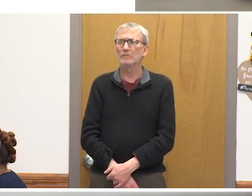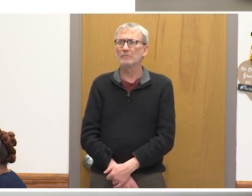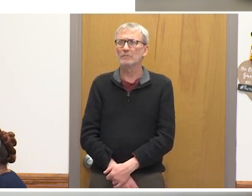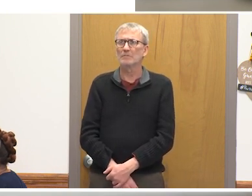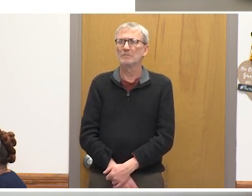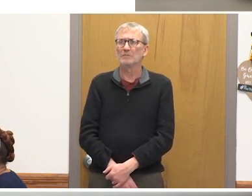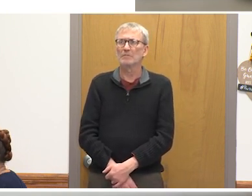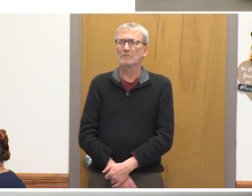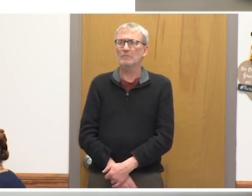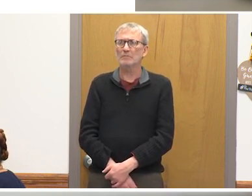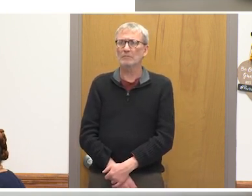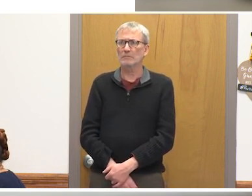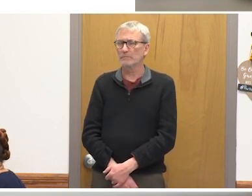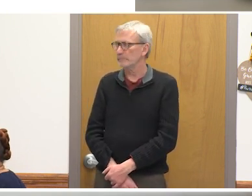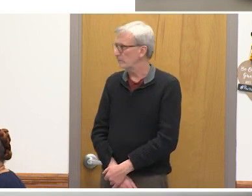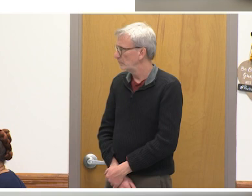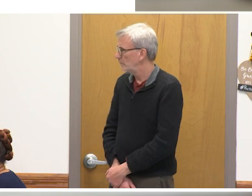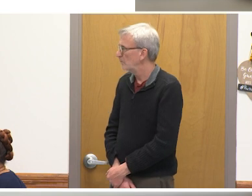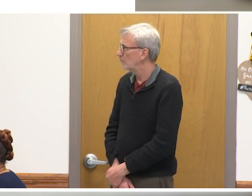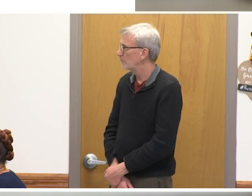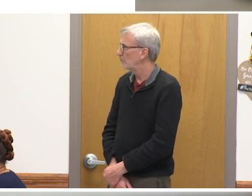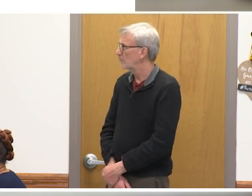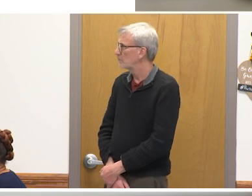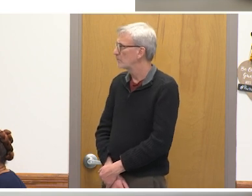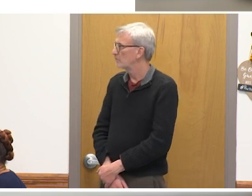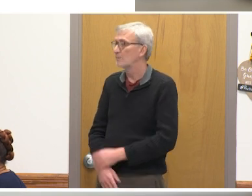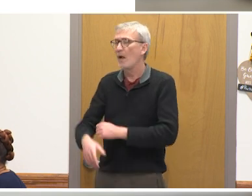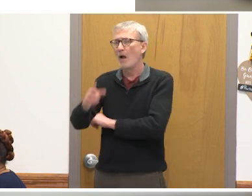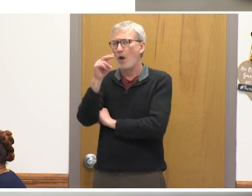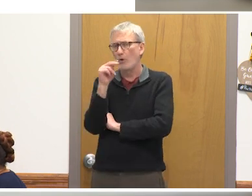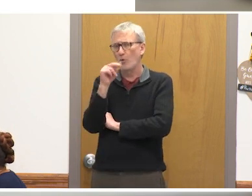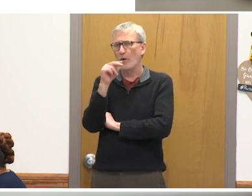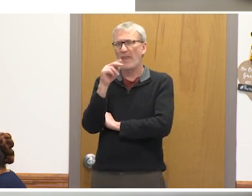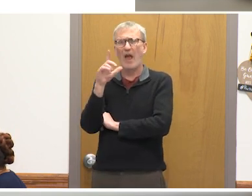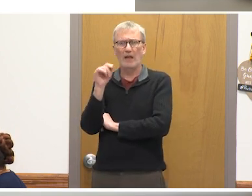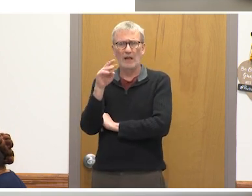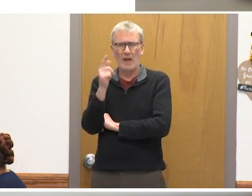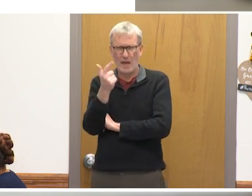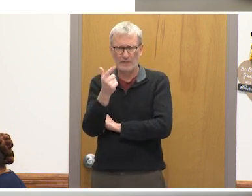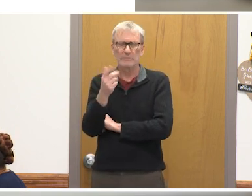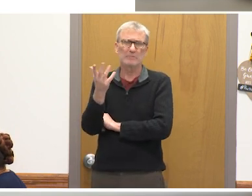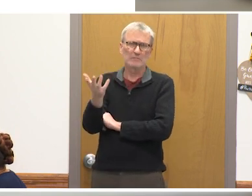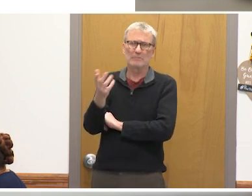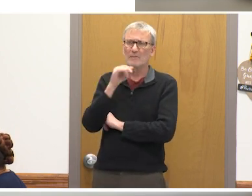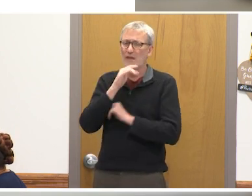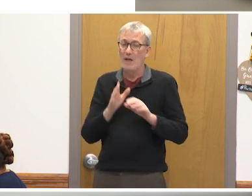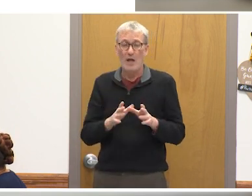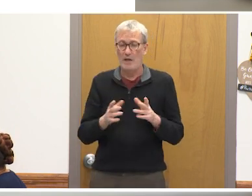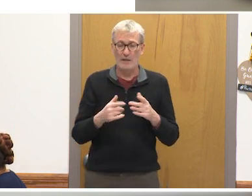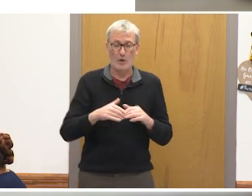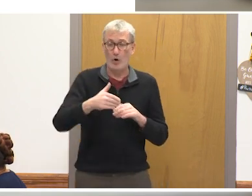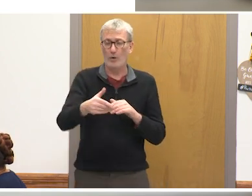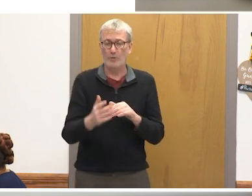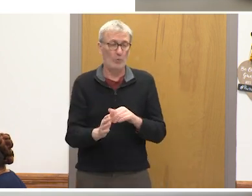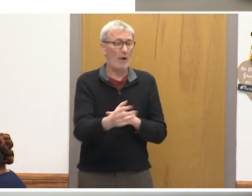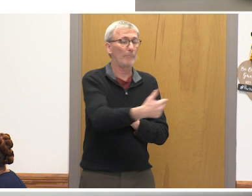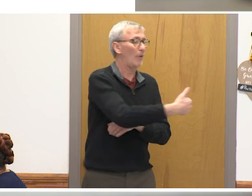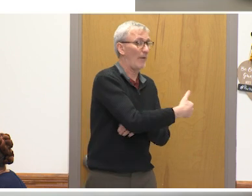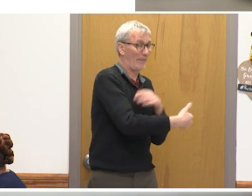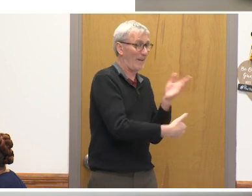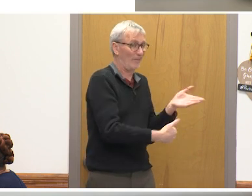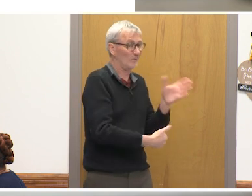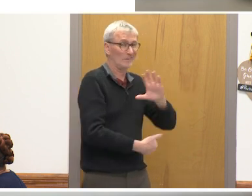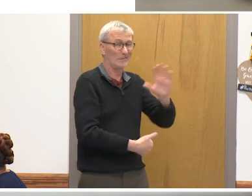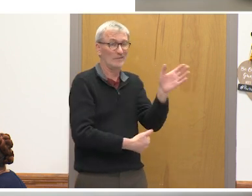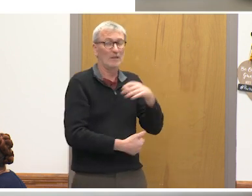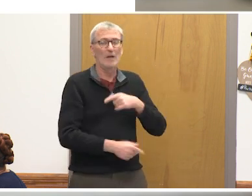All right, so here's Lang, a similar layout. As you can see on this one, the curb extensions do not wrap around, but we do have curb extensions